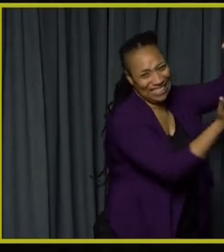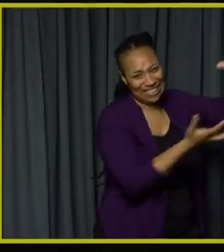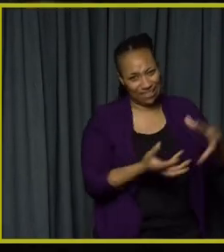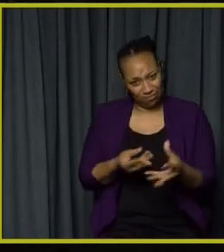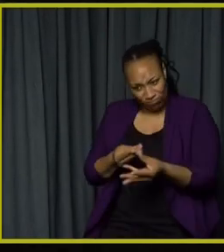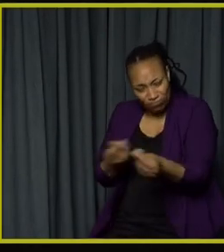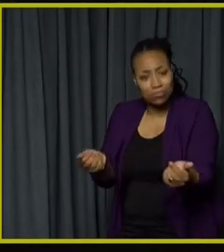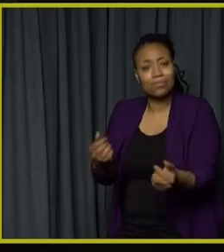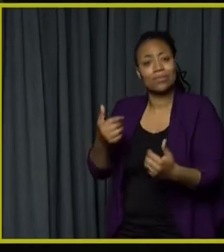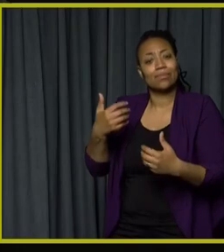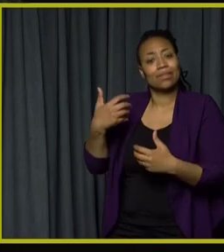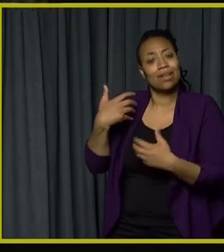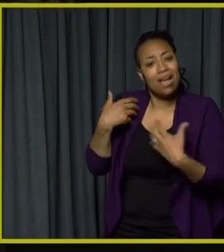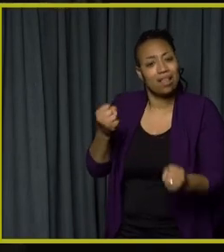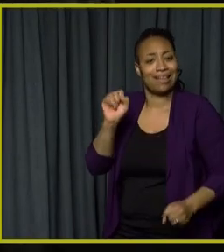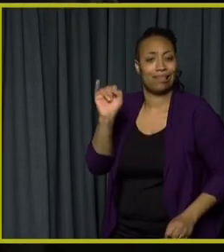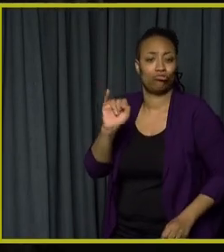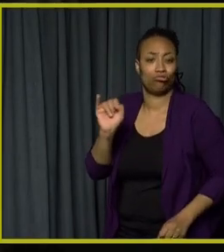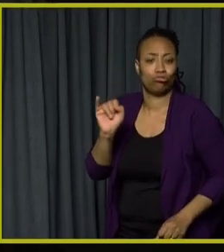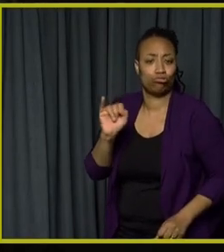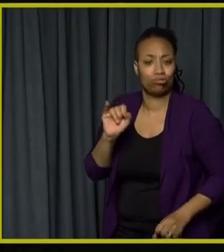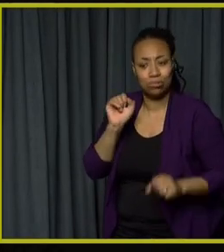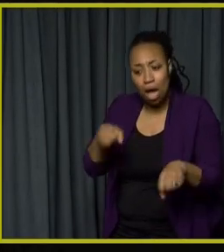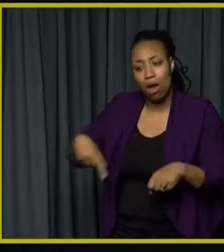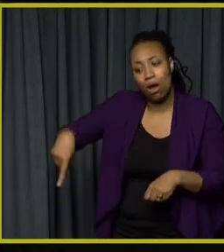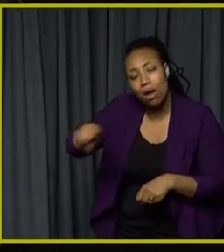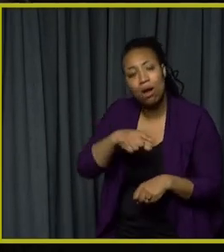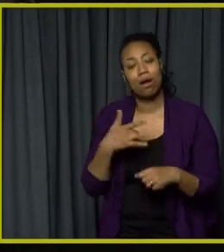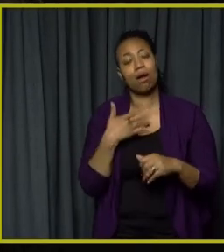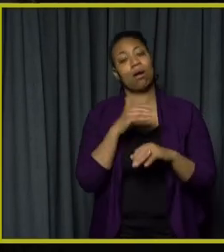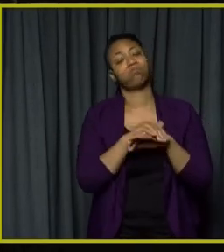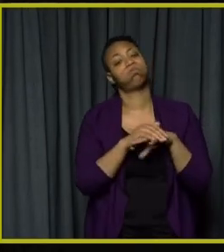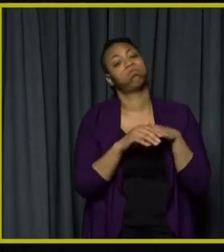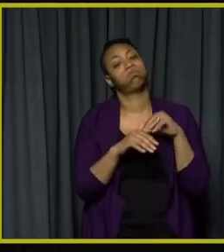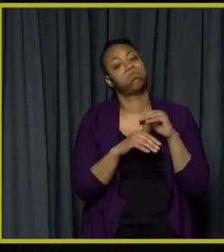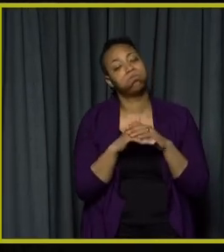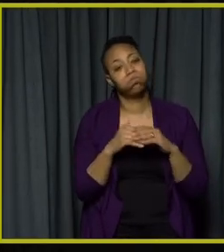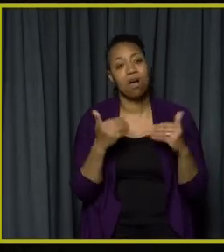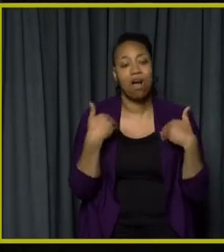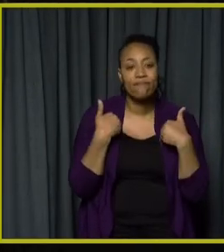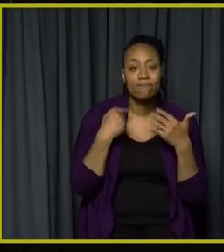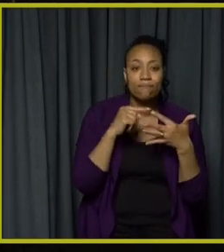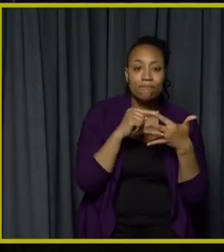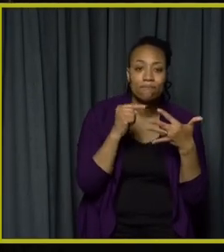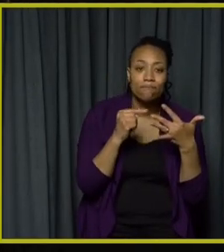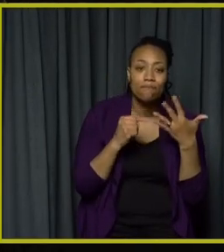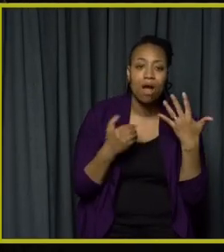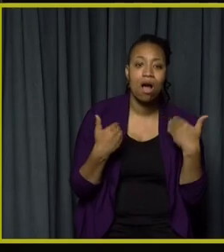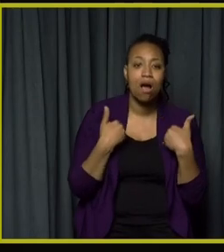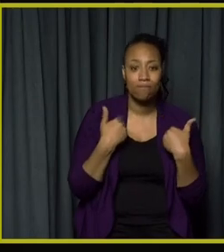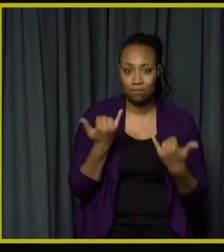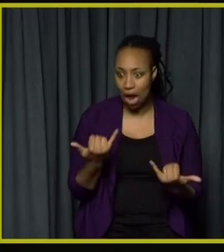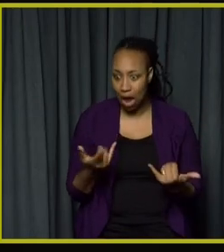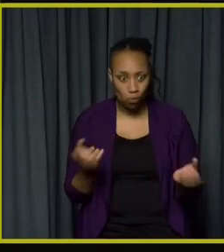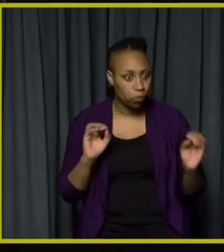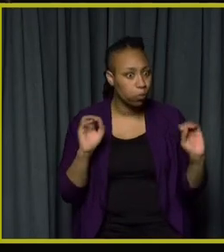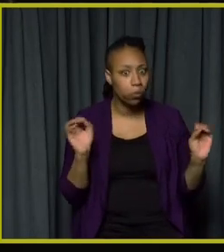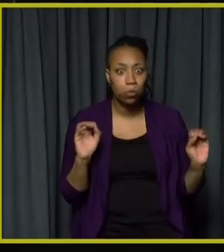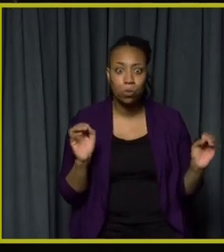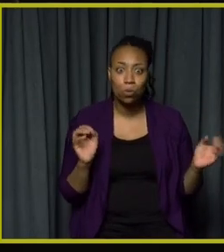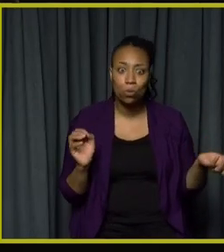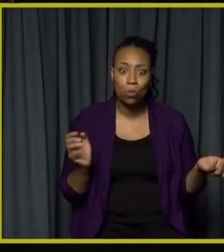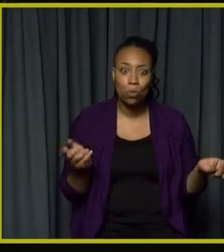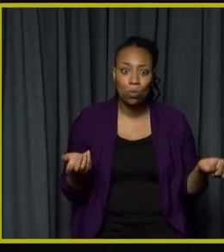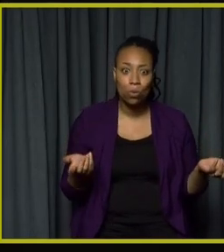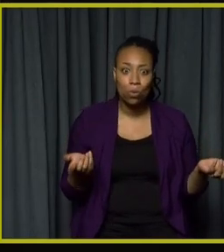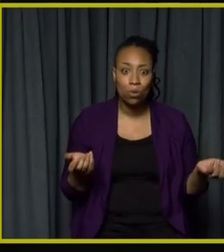This would mean life for millions of people in those states who are still uninsured in the midst of a pandemic. If we canceled another